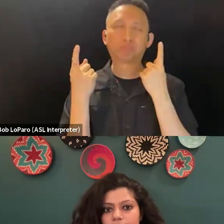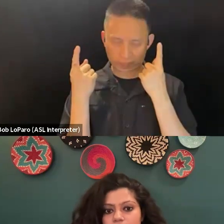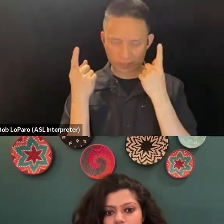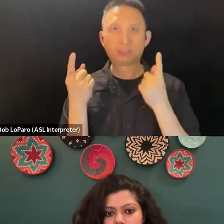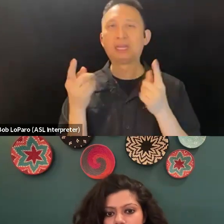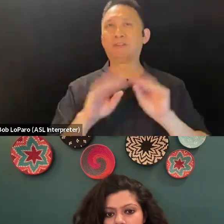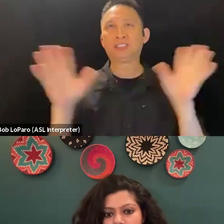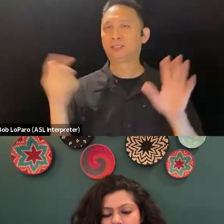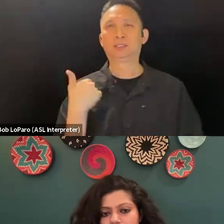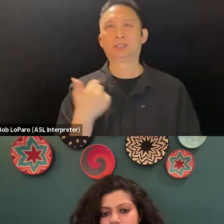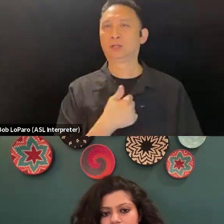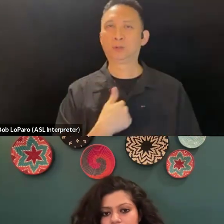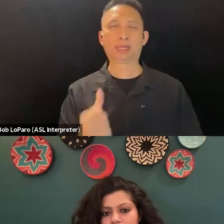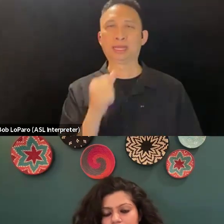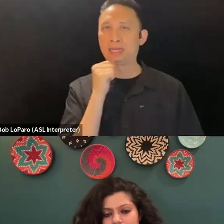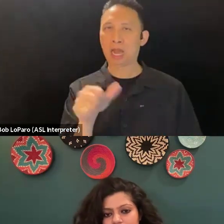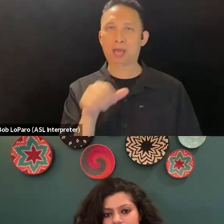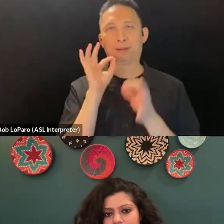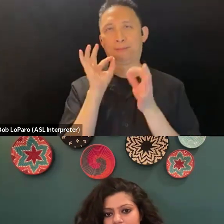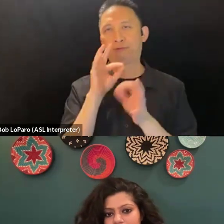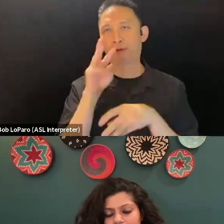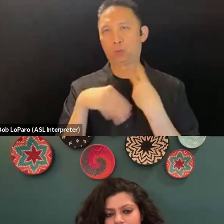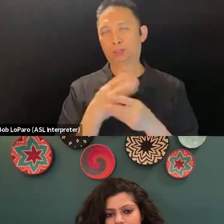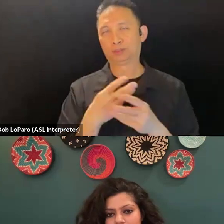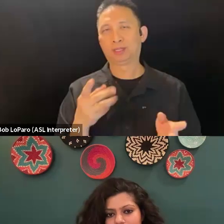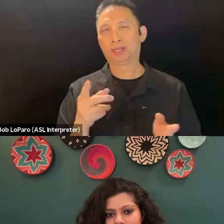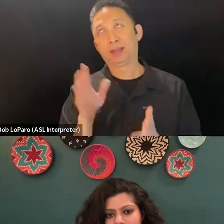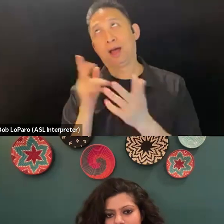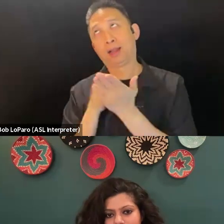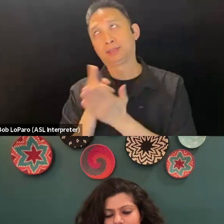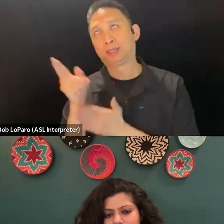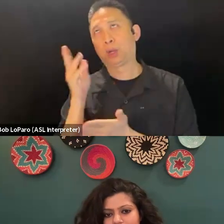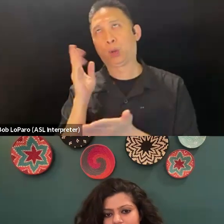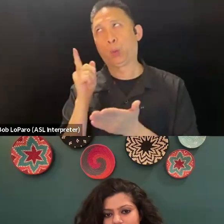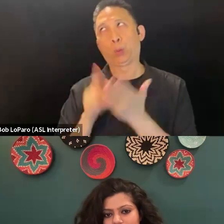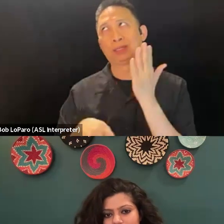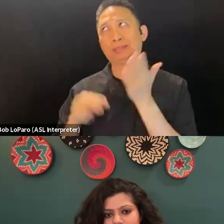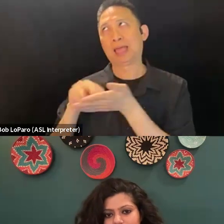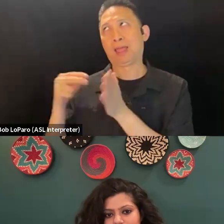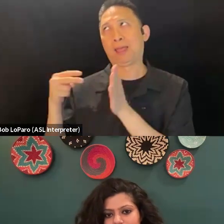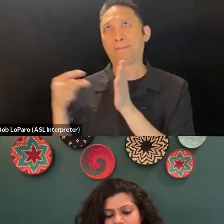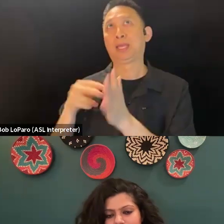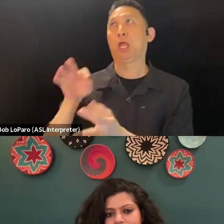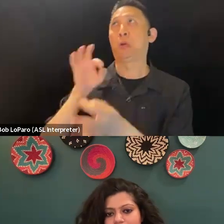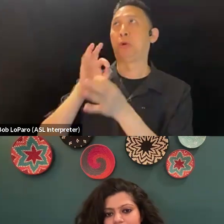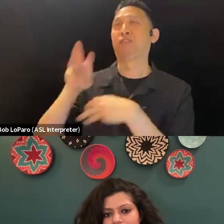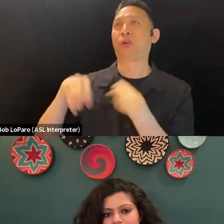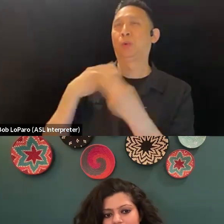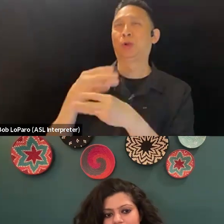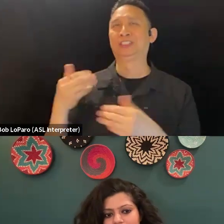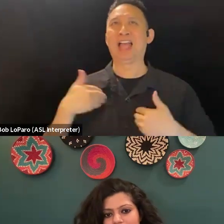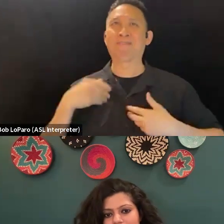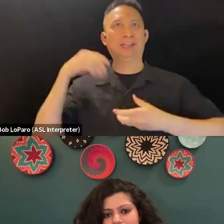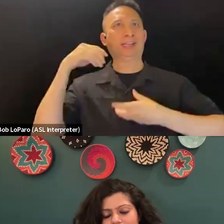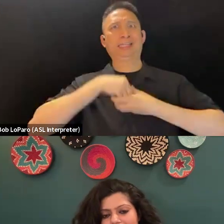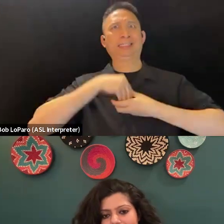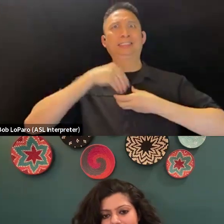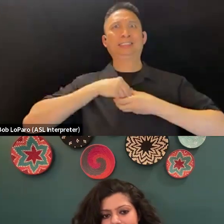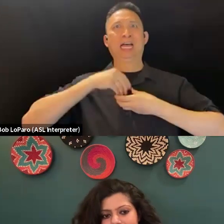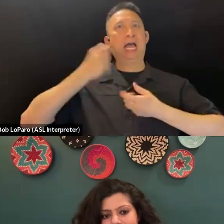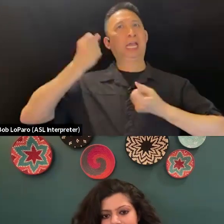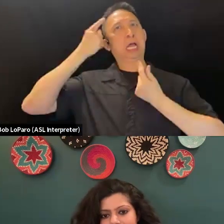this application should. I'm giving you a very pure kind of view of what I approach applications with. So yeah, I mean,